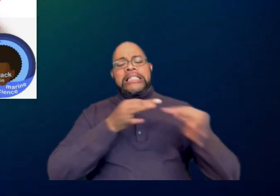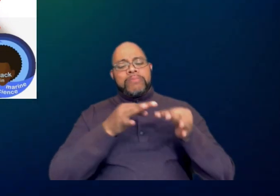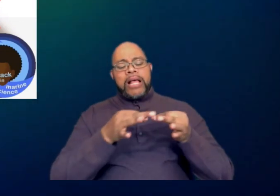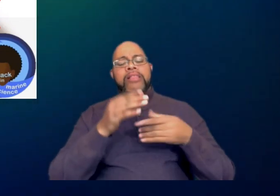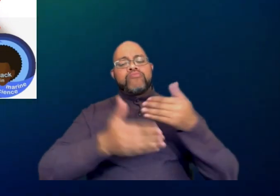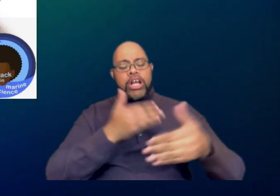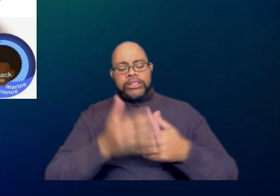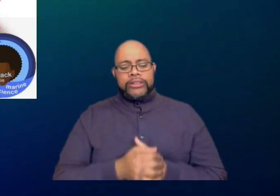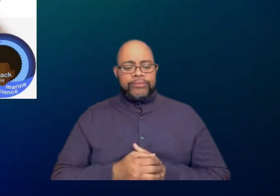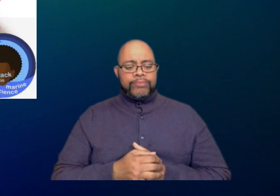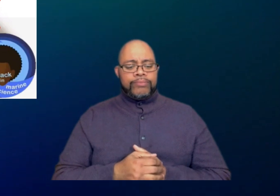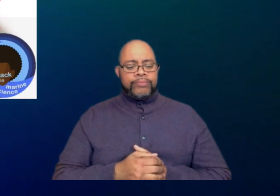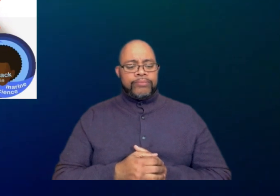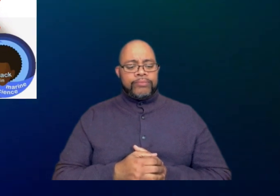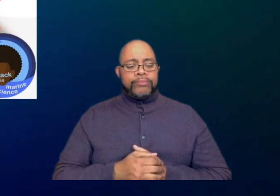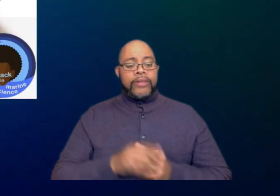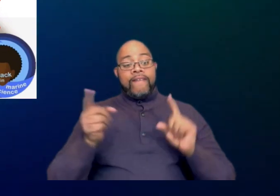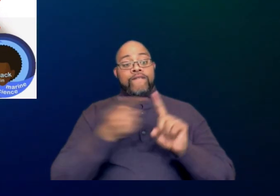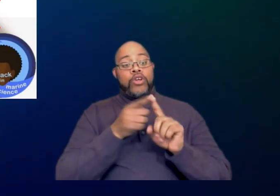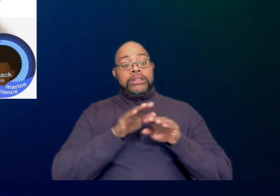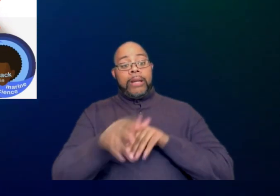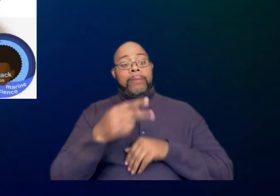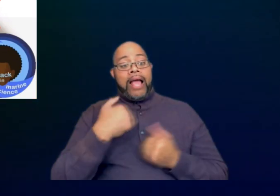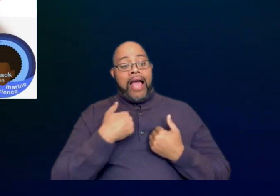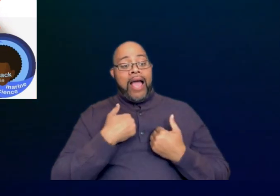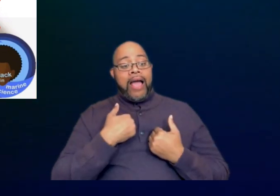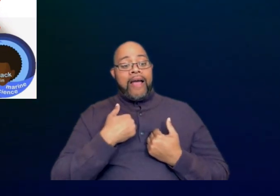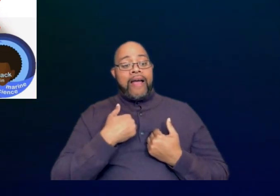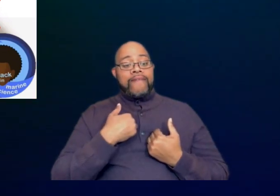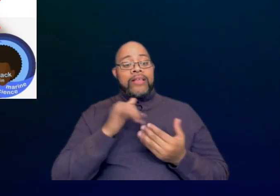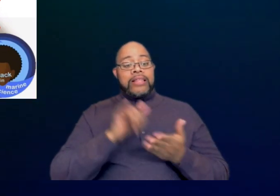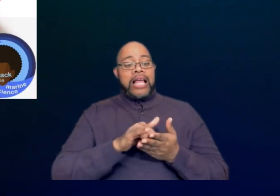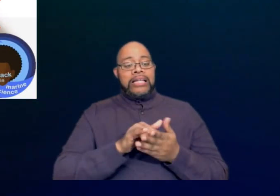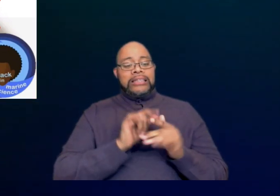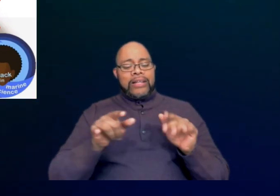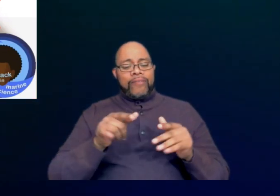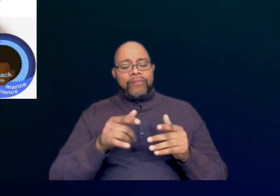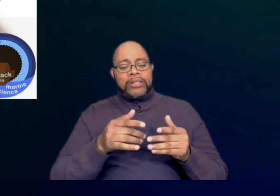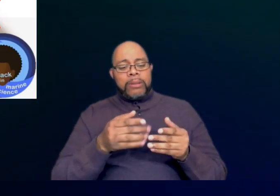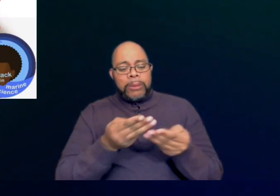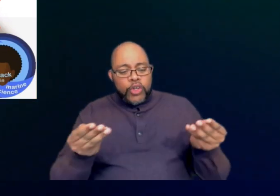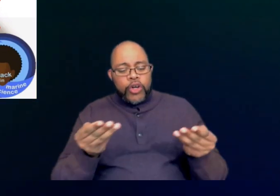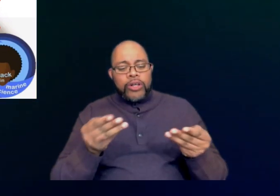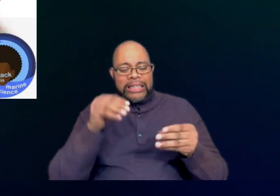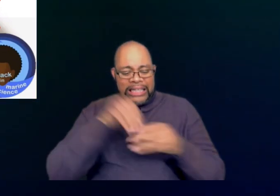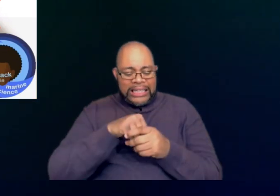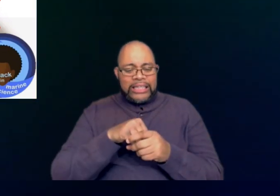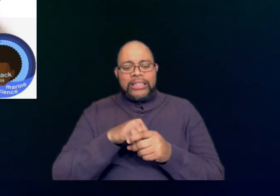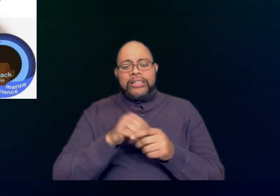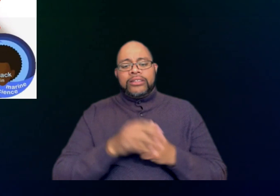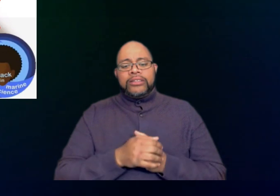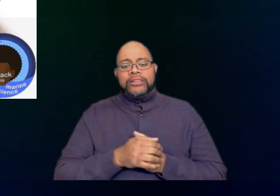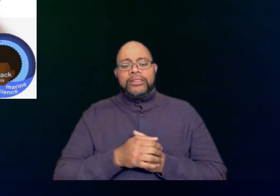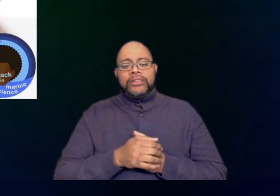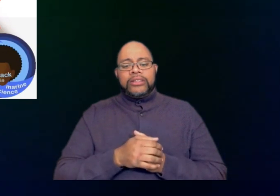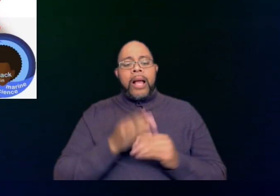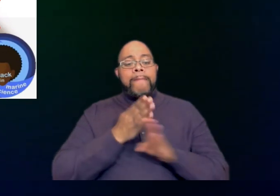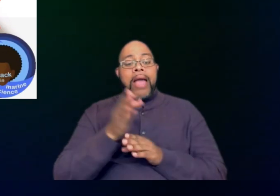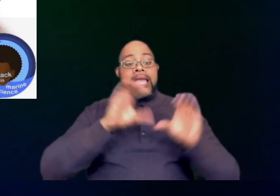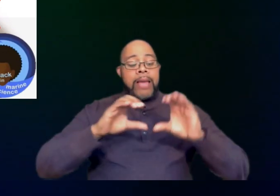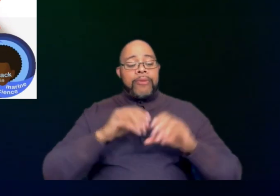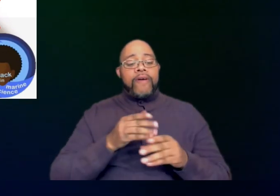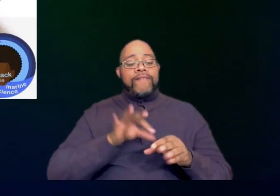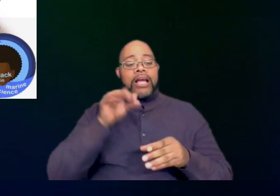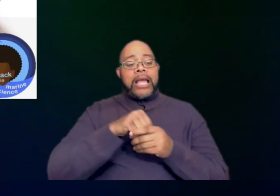of explains that process. So in the first step, we have PCBs, which is going to be the main component found. The main